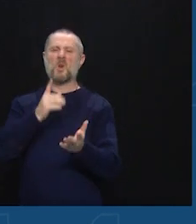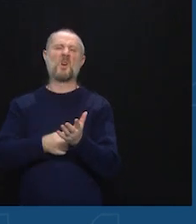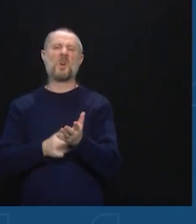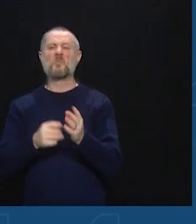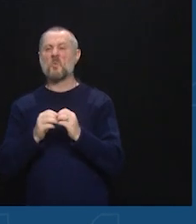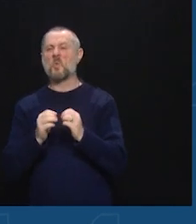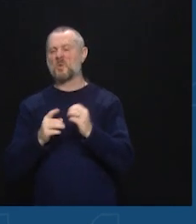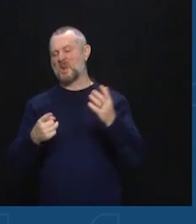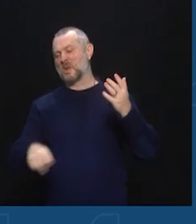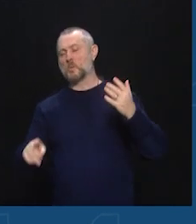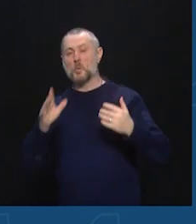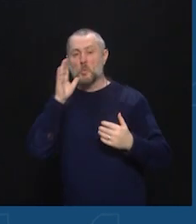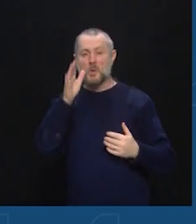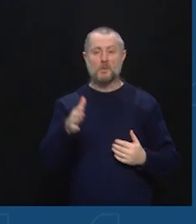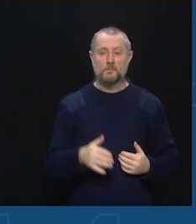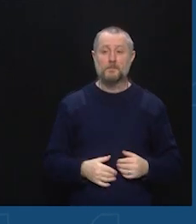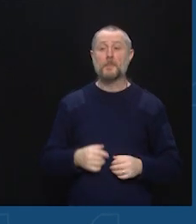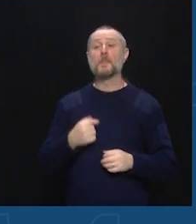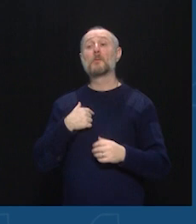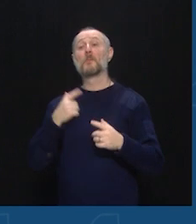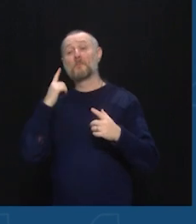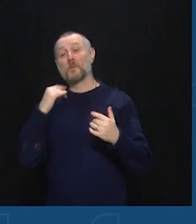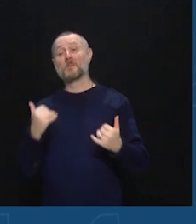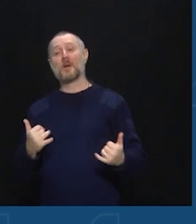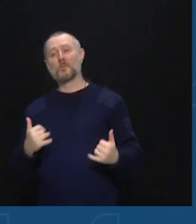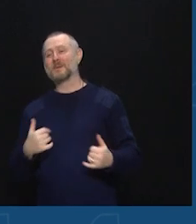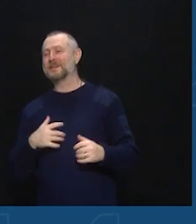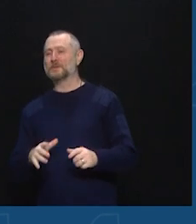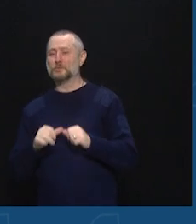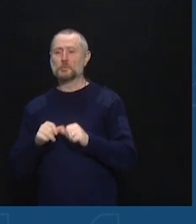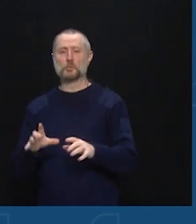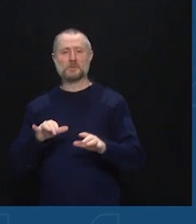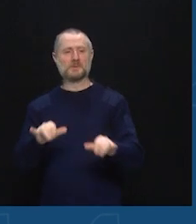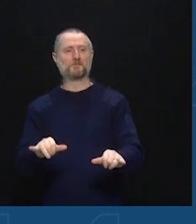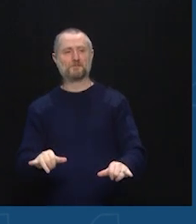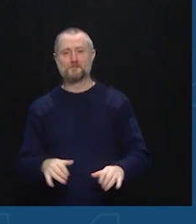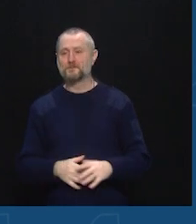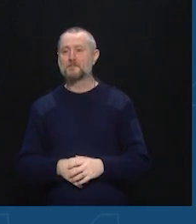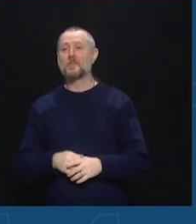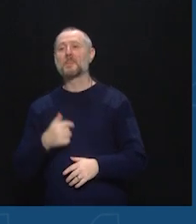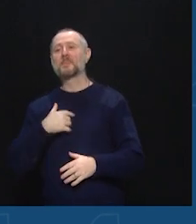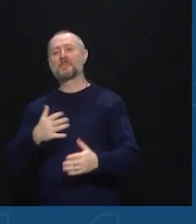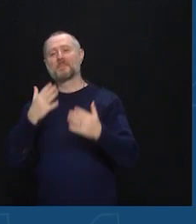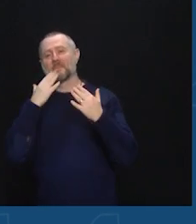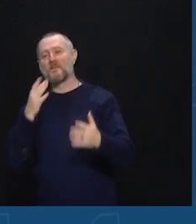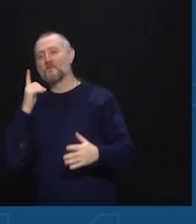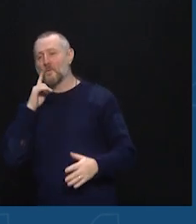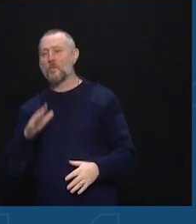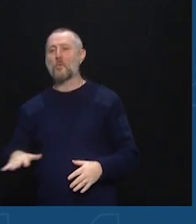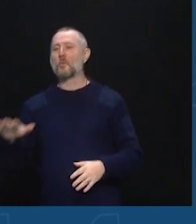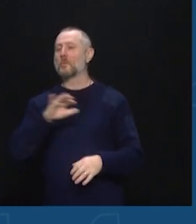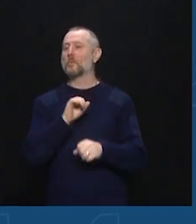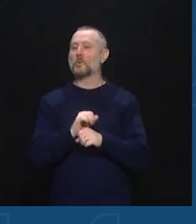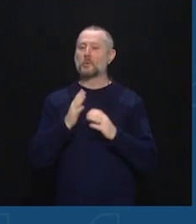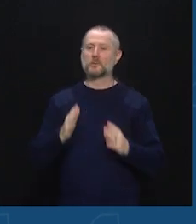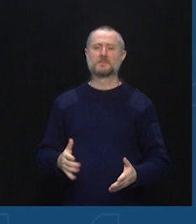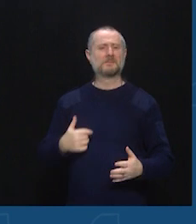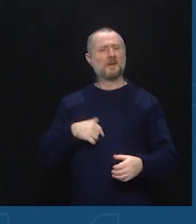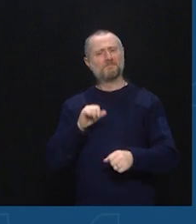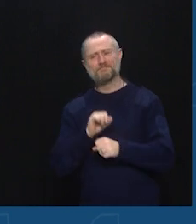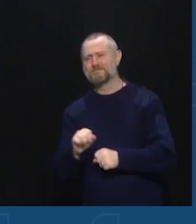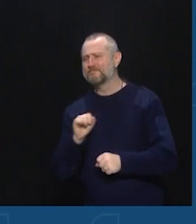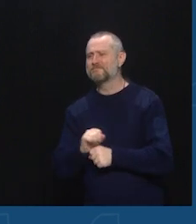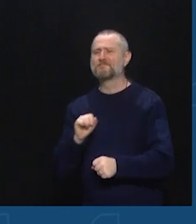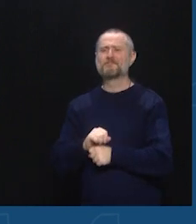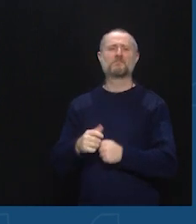but in the meantime, let's continue using the tools available to us. And again, thank you to all the men and women who are literally in harm's